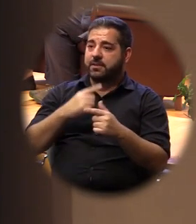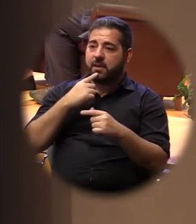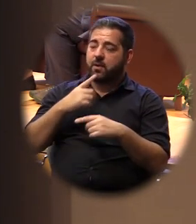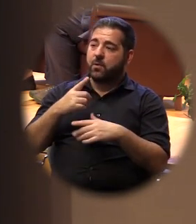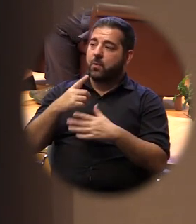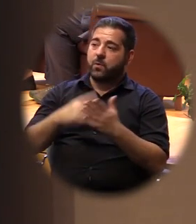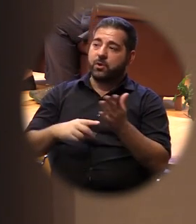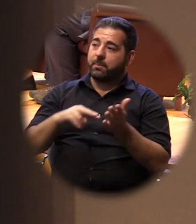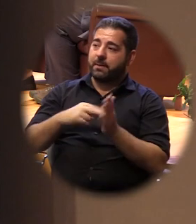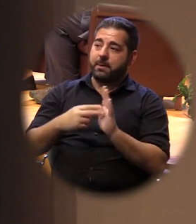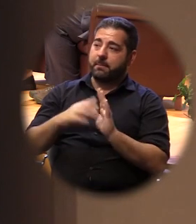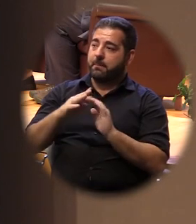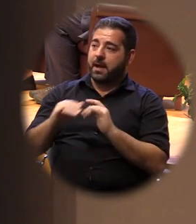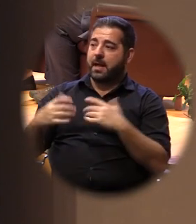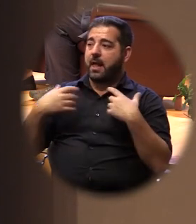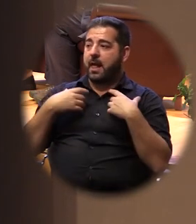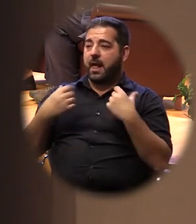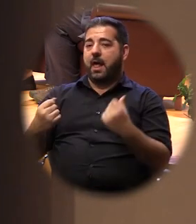we mean by healthy?